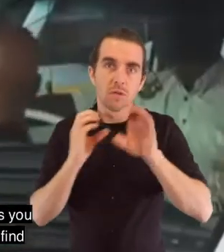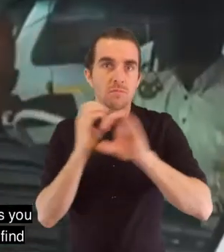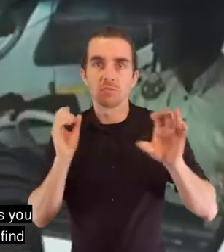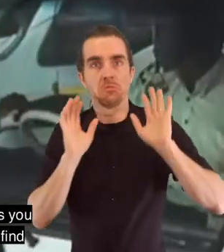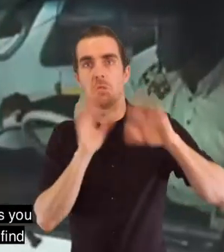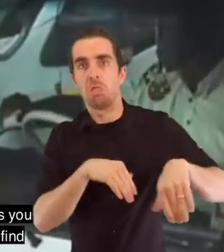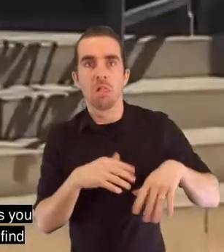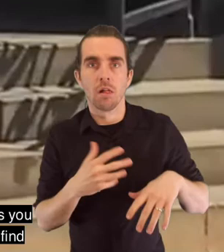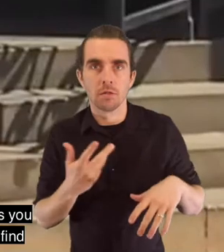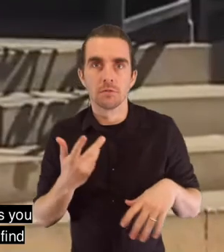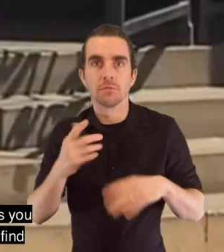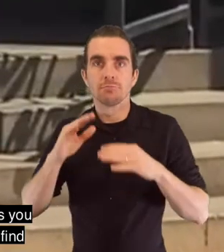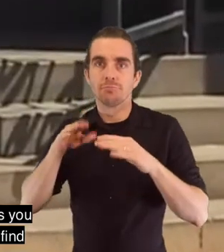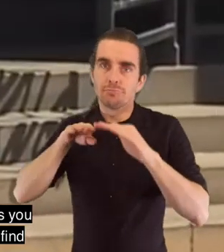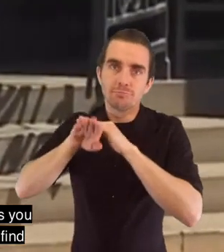you know.